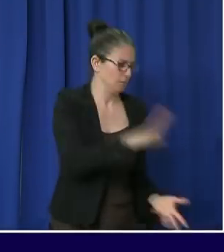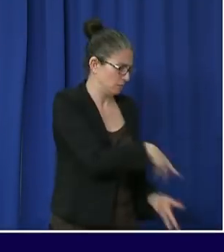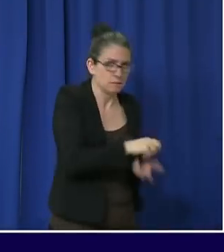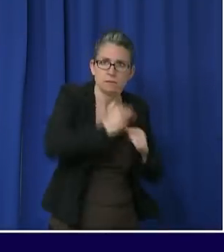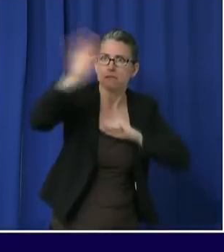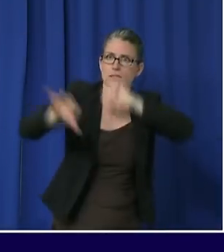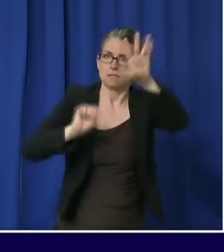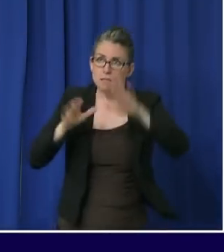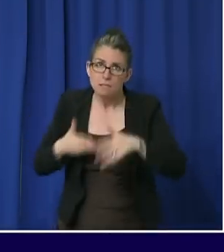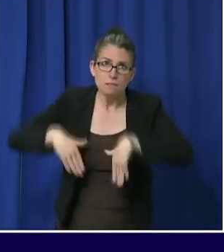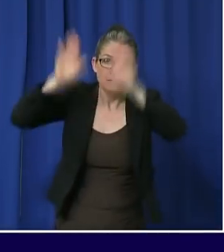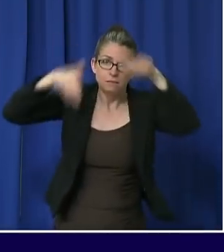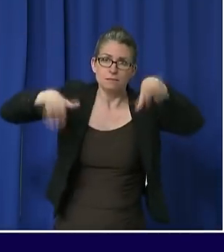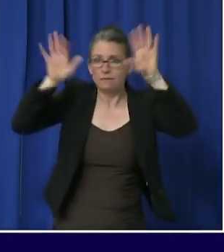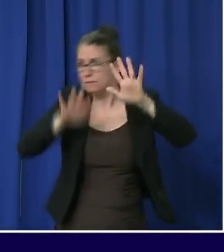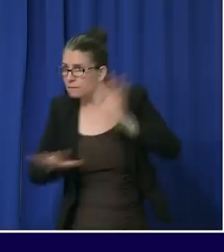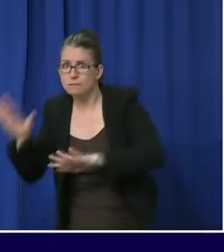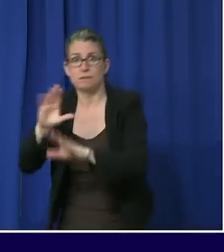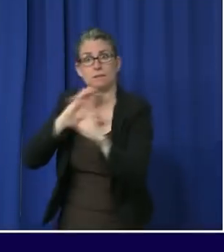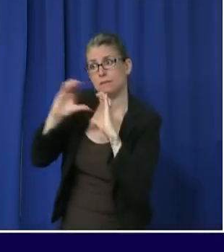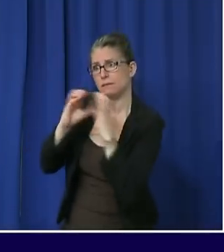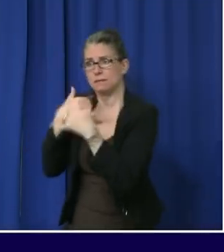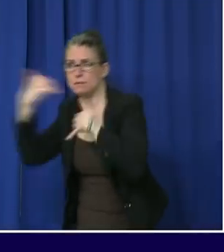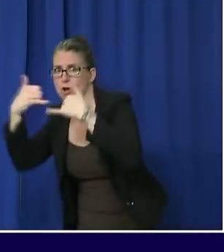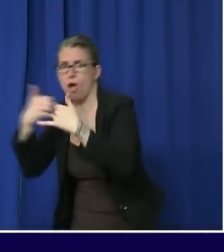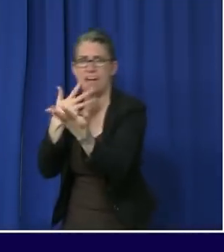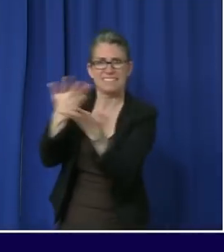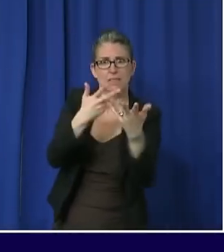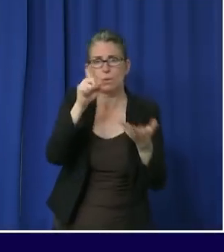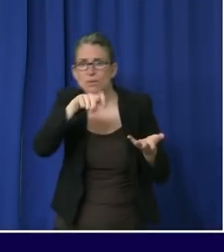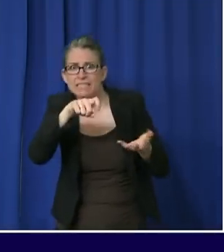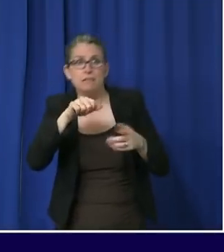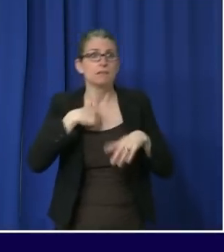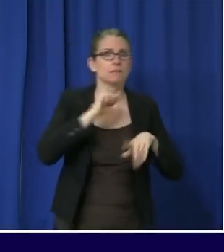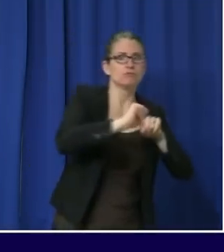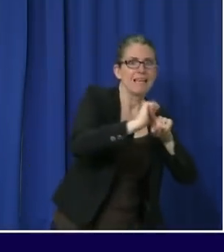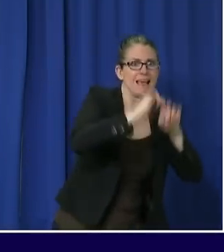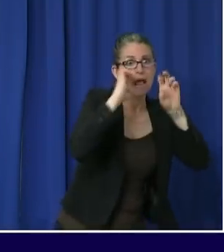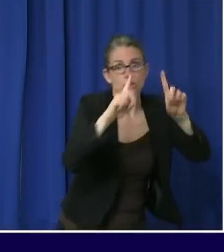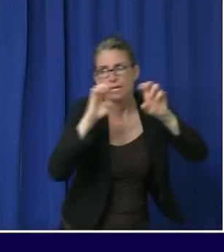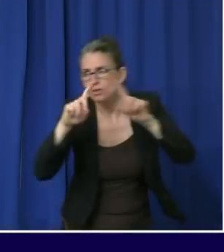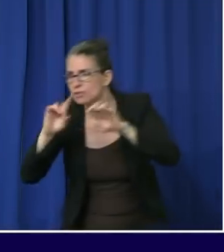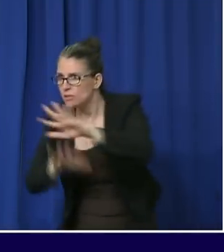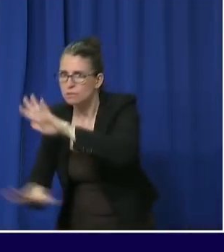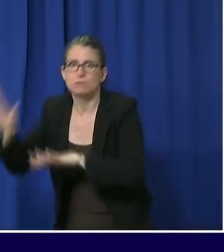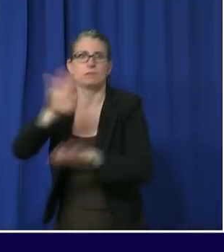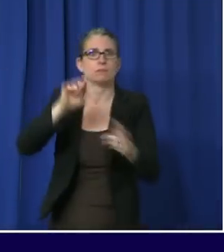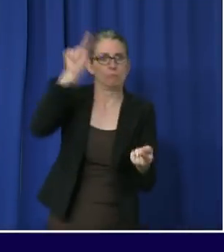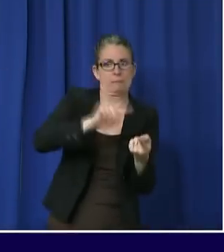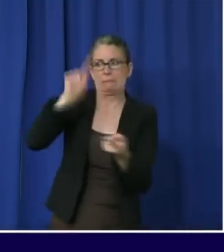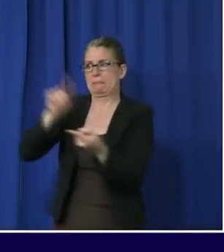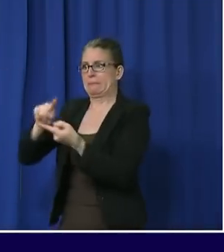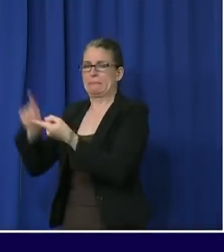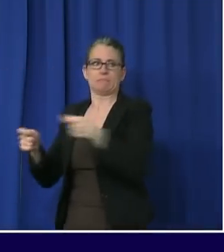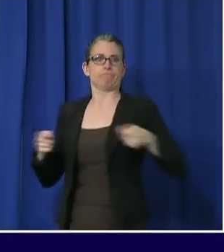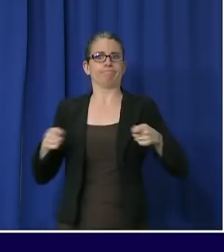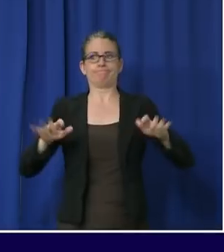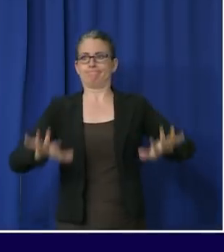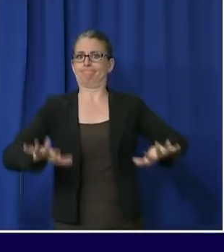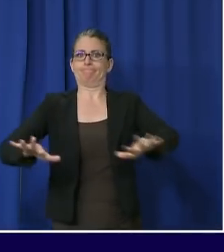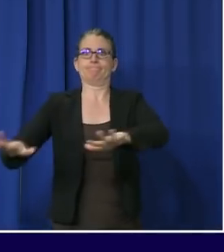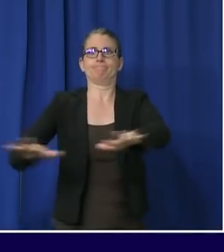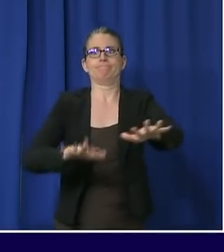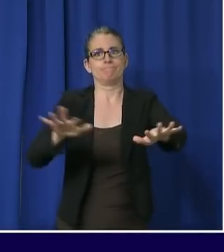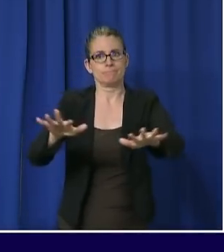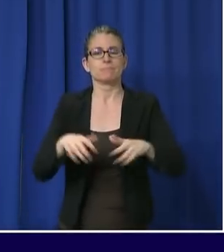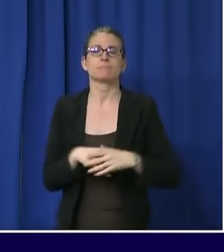providing refreshers on hospital-associated infection reduction practices, all of those things. But unfortunately, outbreaks in